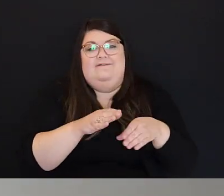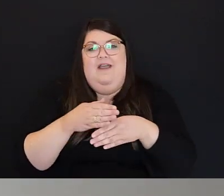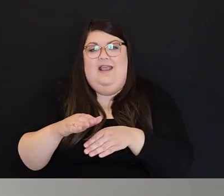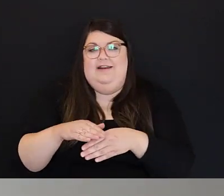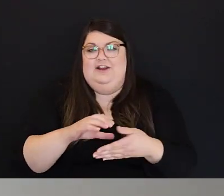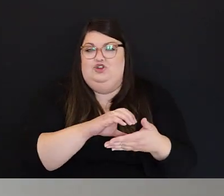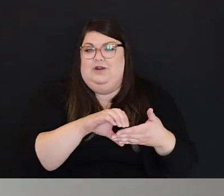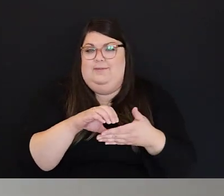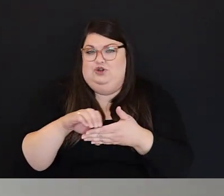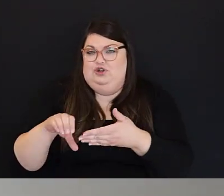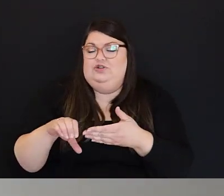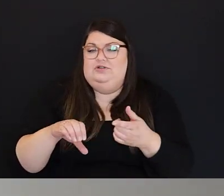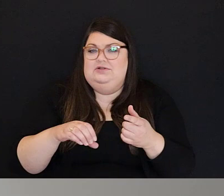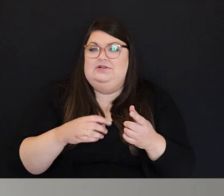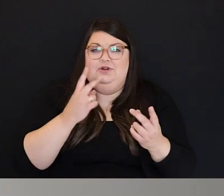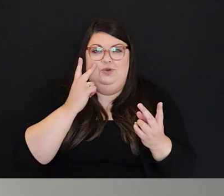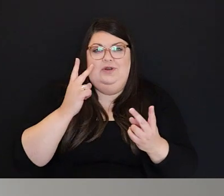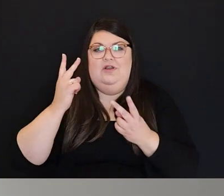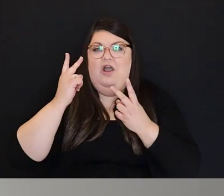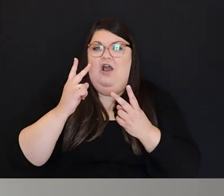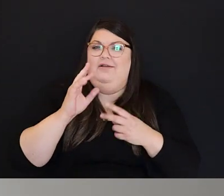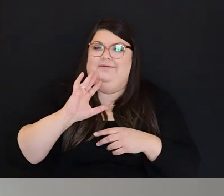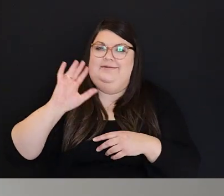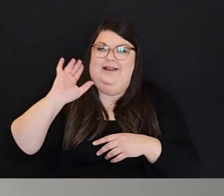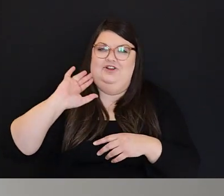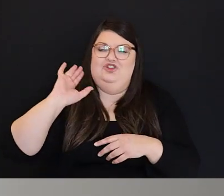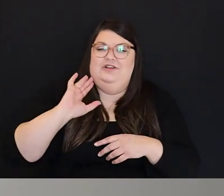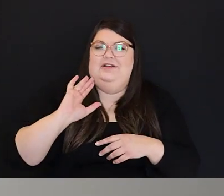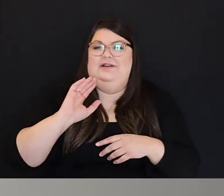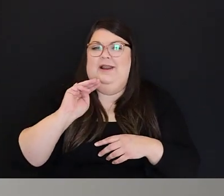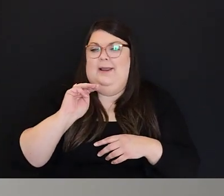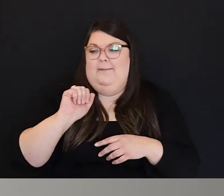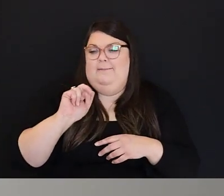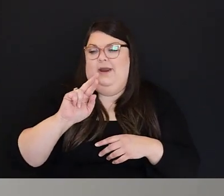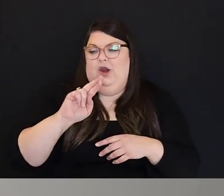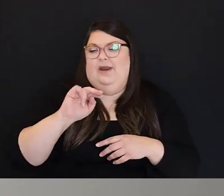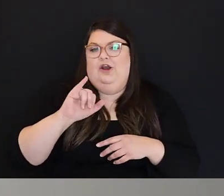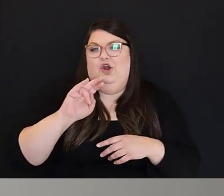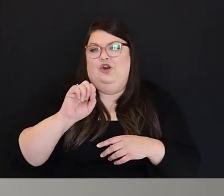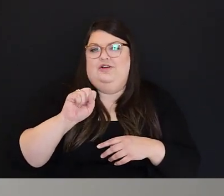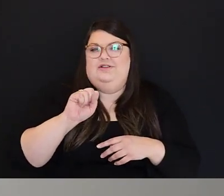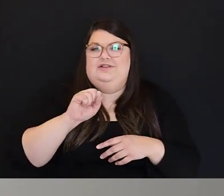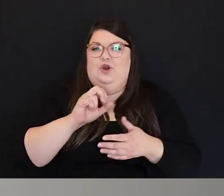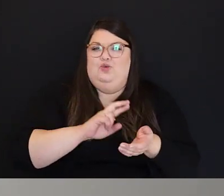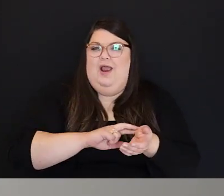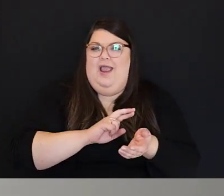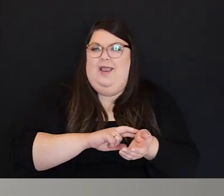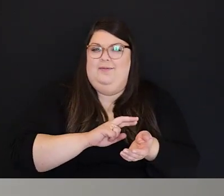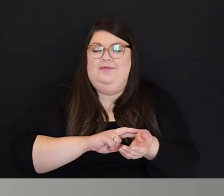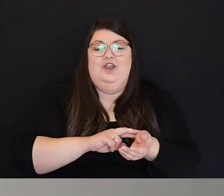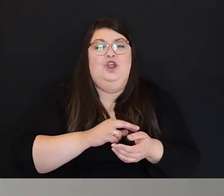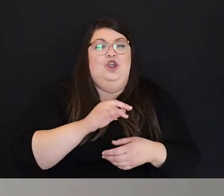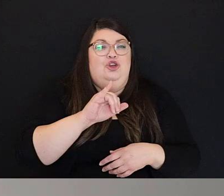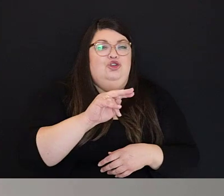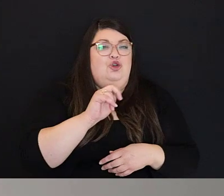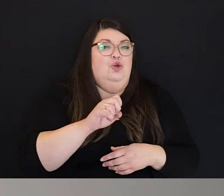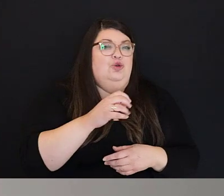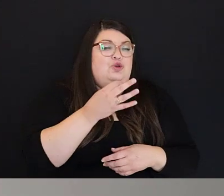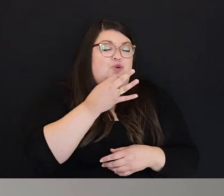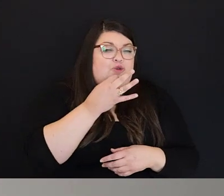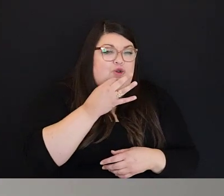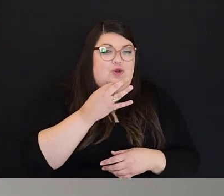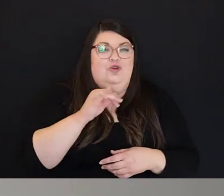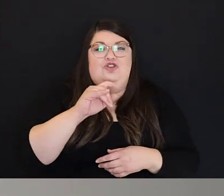chapters which recall an ancient mariner's rhyme: June too soon, July stand by, August come